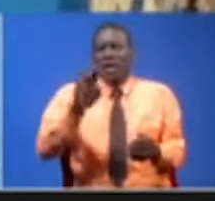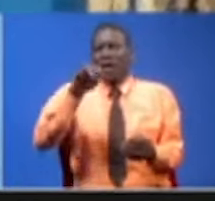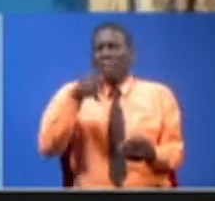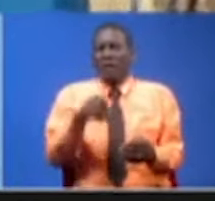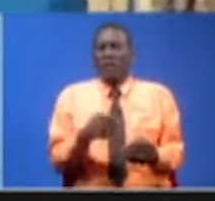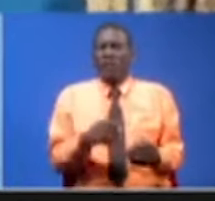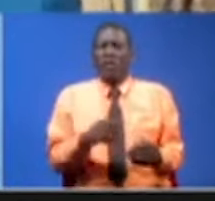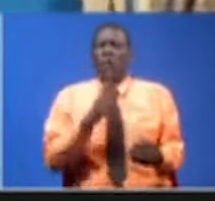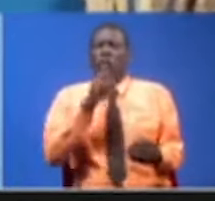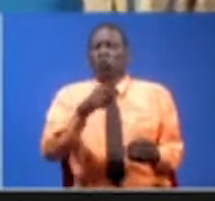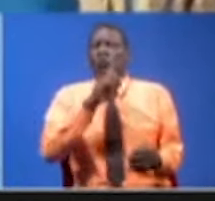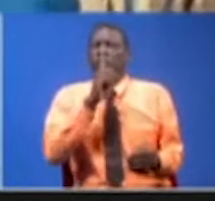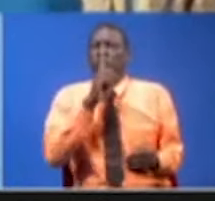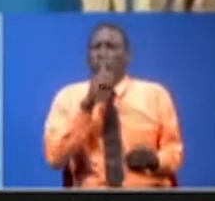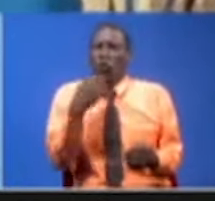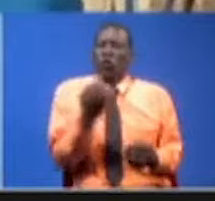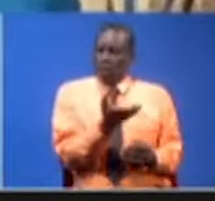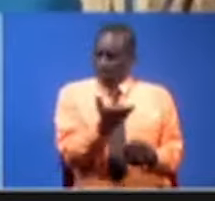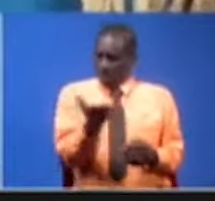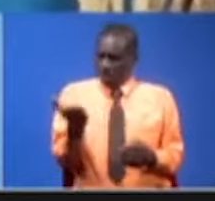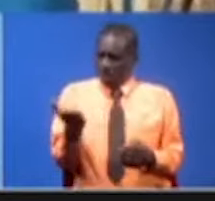hawa. Sindio?